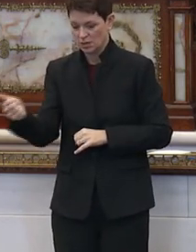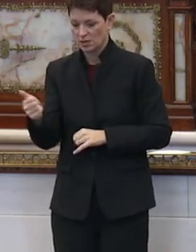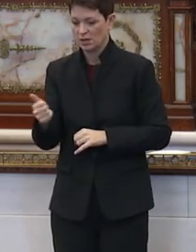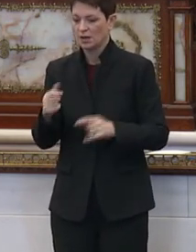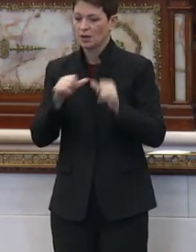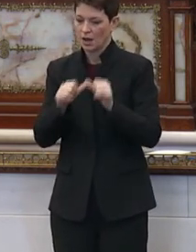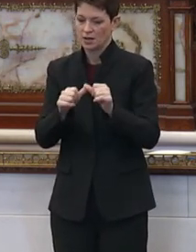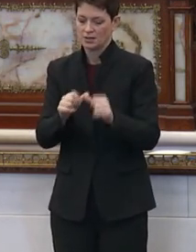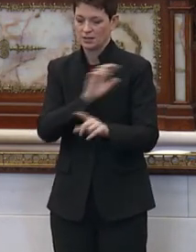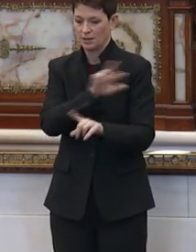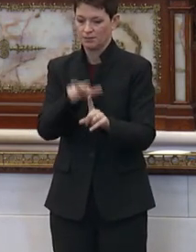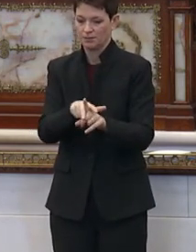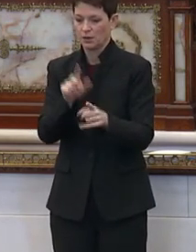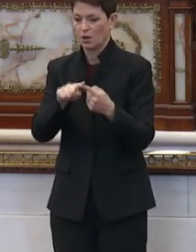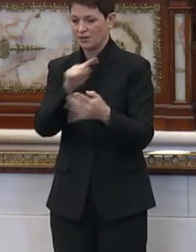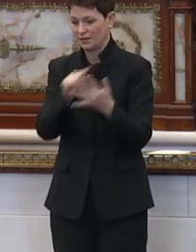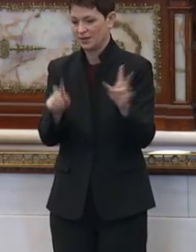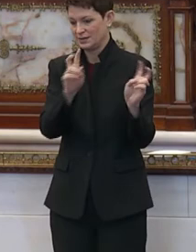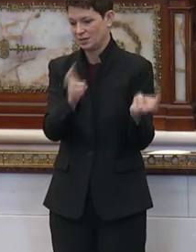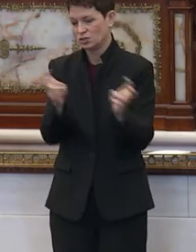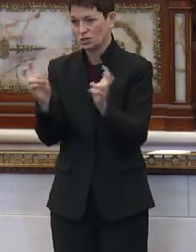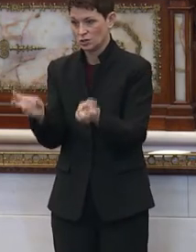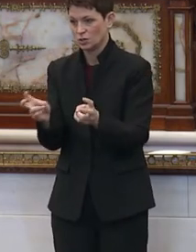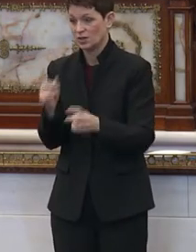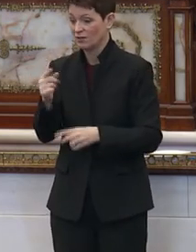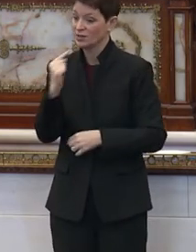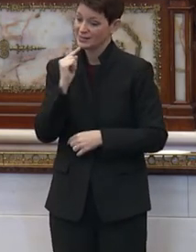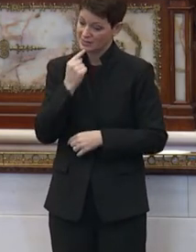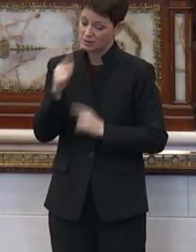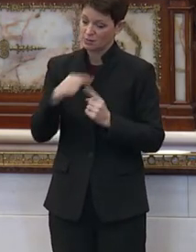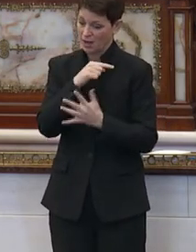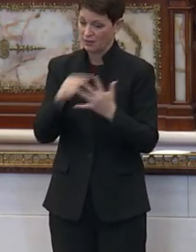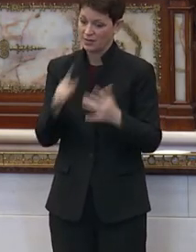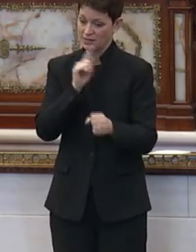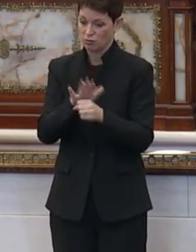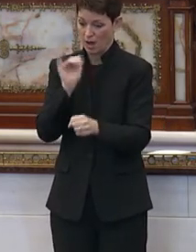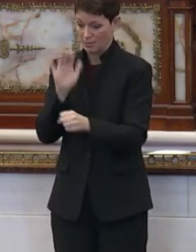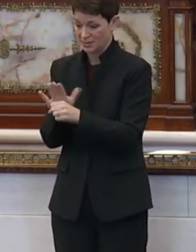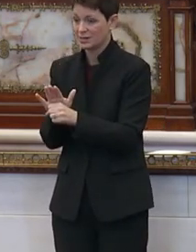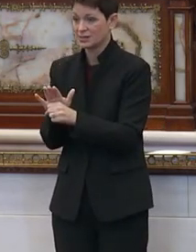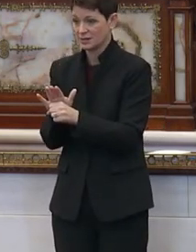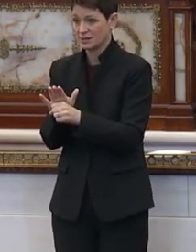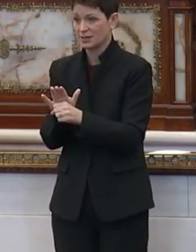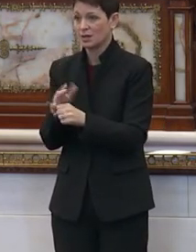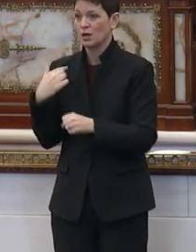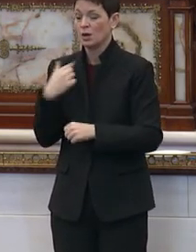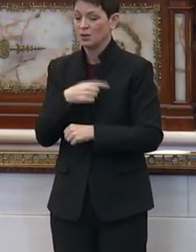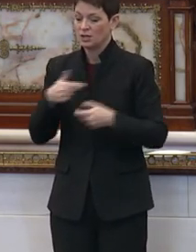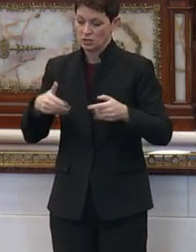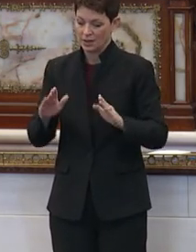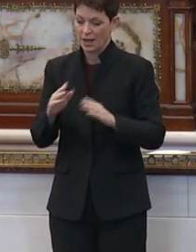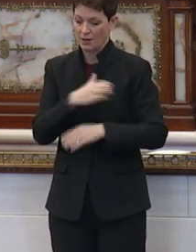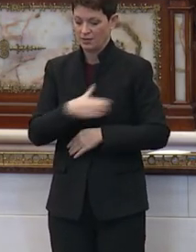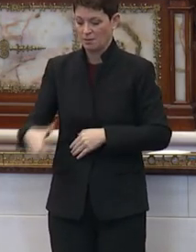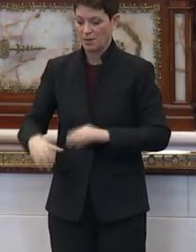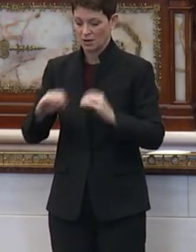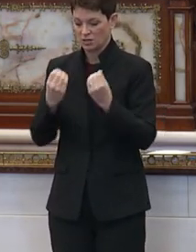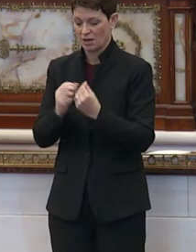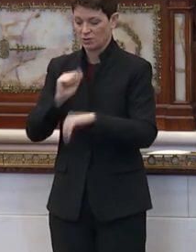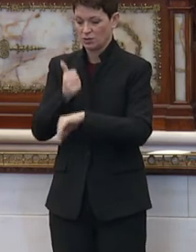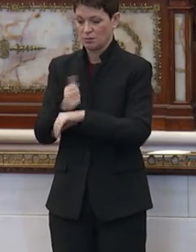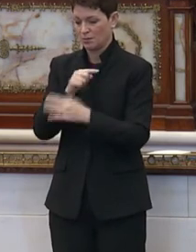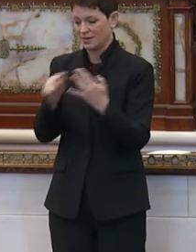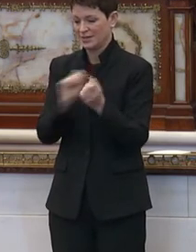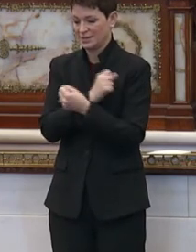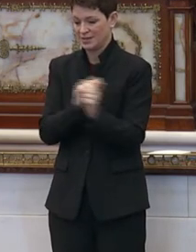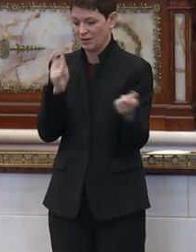stymies progress on these important issues. So if you're serious about these promises you made, we need to allow the mayor's office to implement these